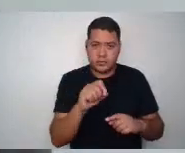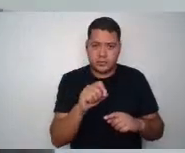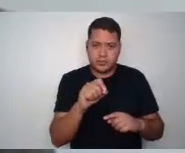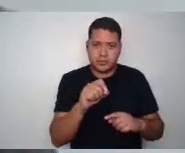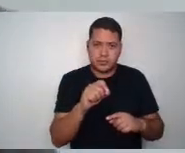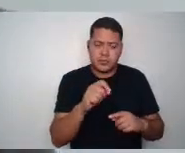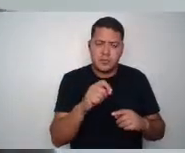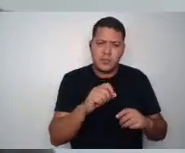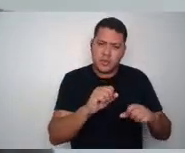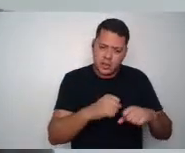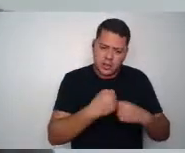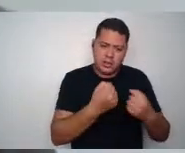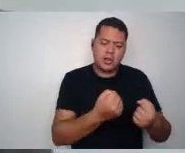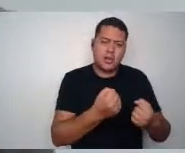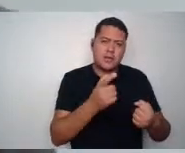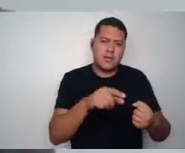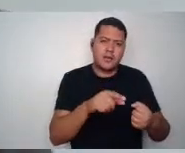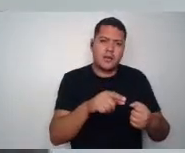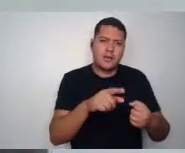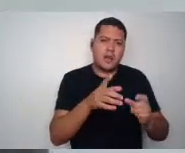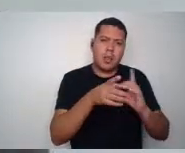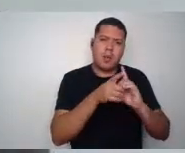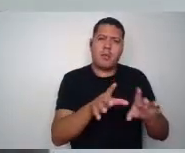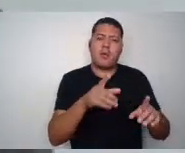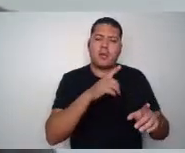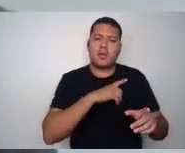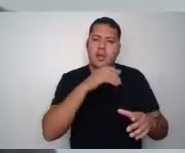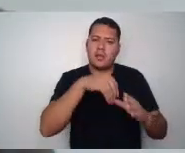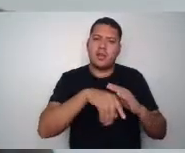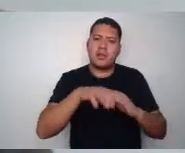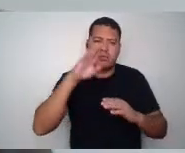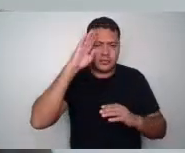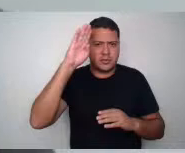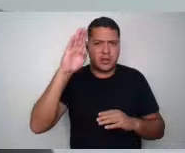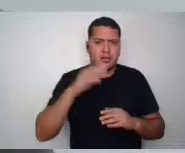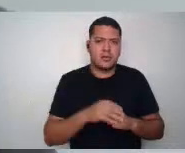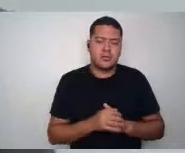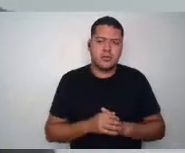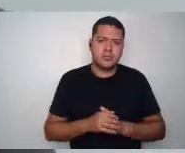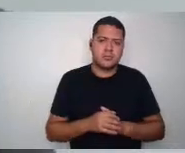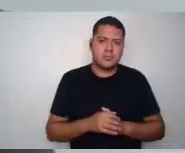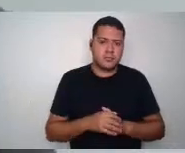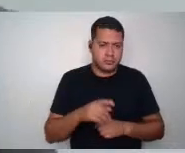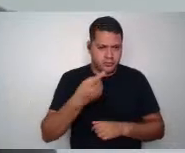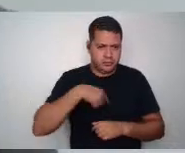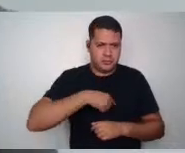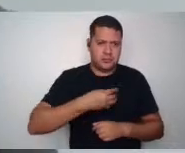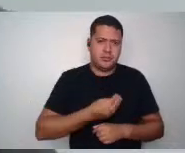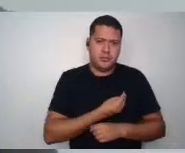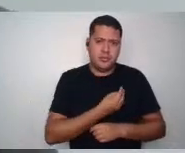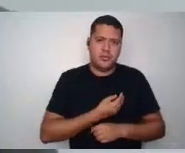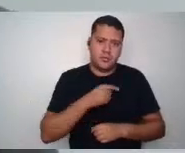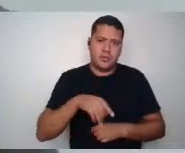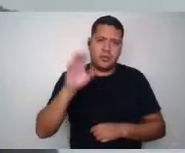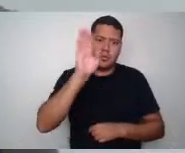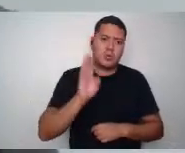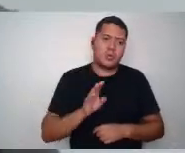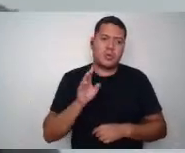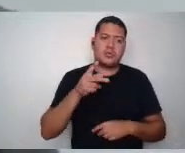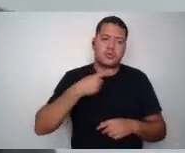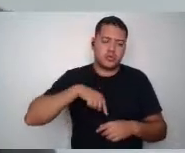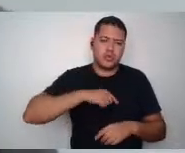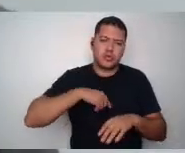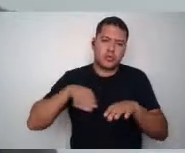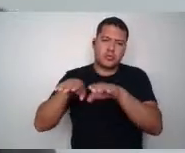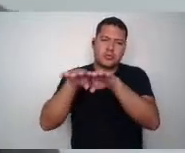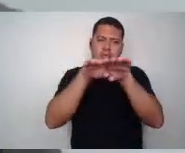of dictatorship. So I want to have the pride to be able to tell you we are living in a Brazil where we are all